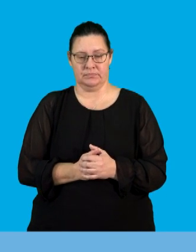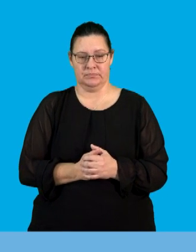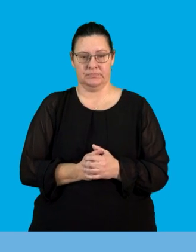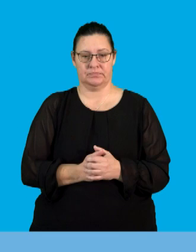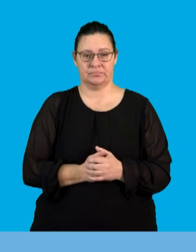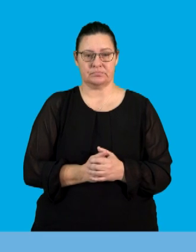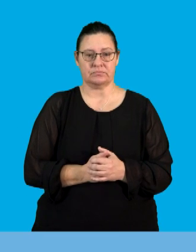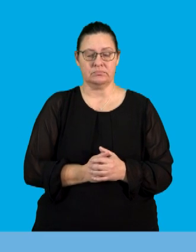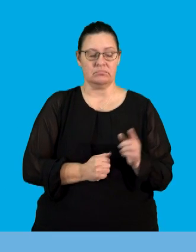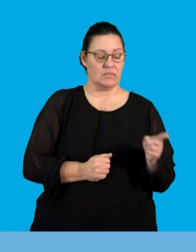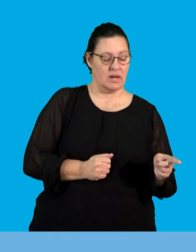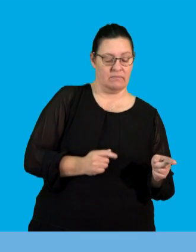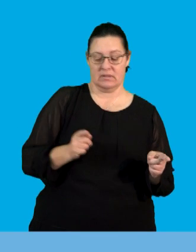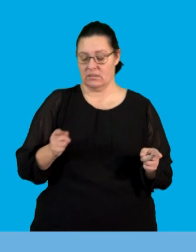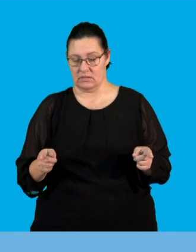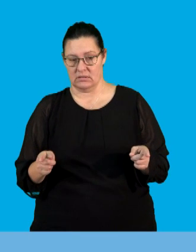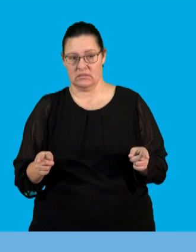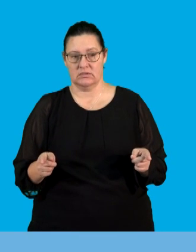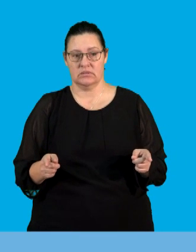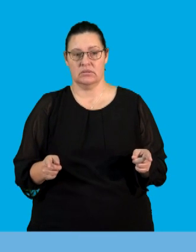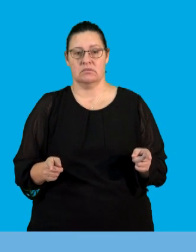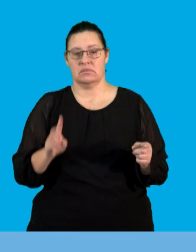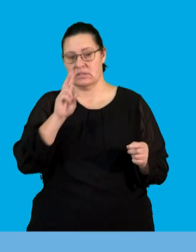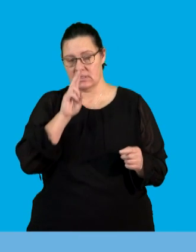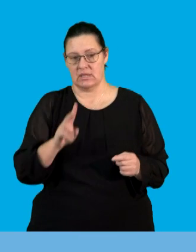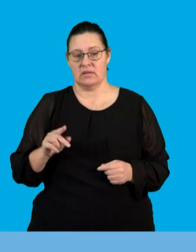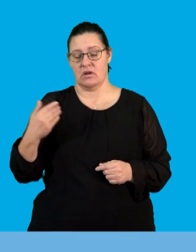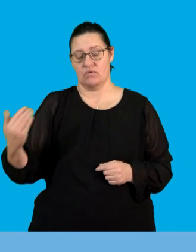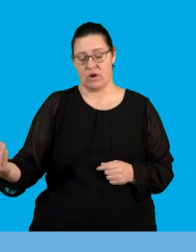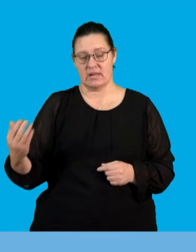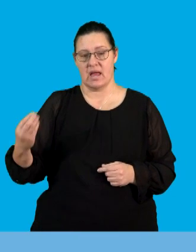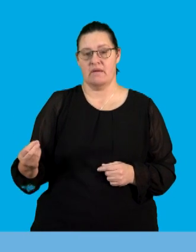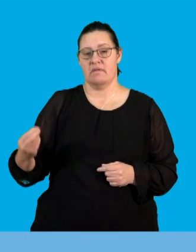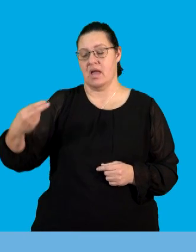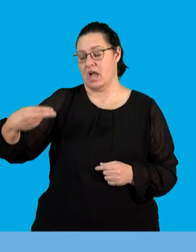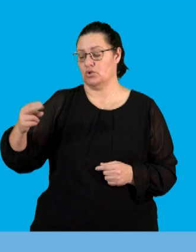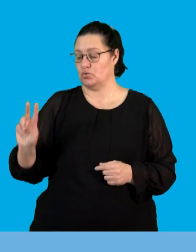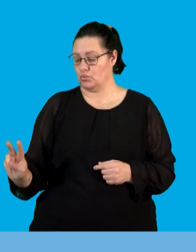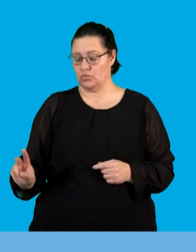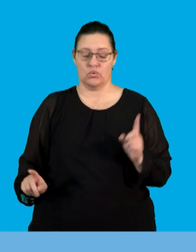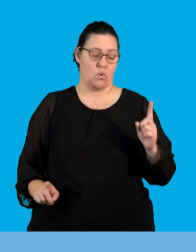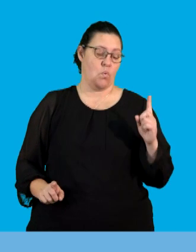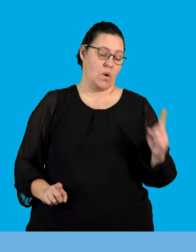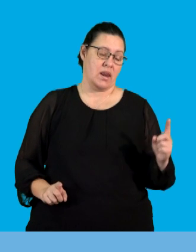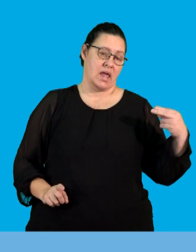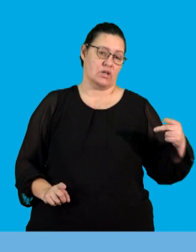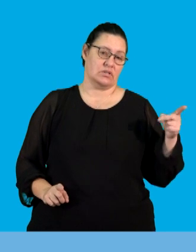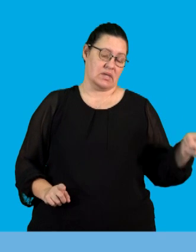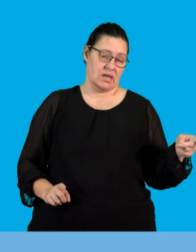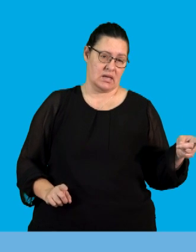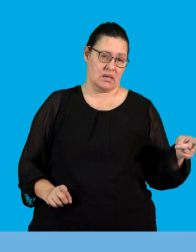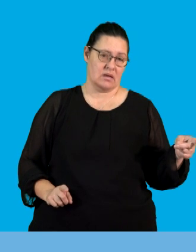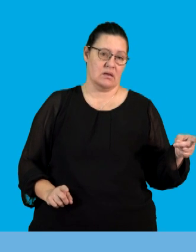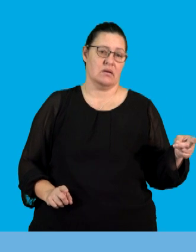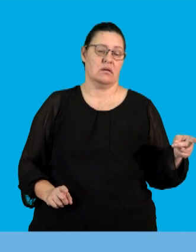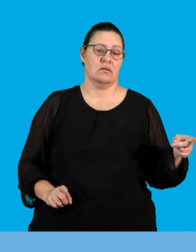atoms are equal on the left-hand side and also on the right-hand side. So we're seeing that on the right-hand side, we have 2 hydrogens, but we have 1 hydrogen there.